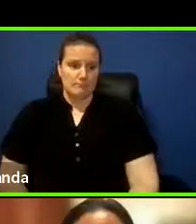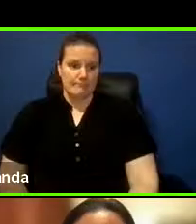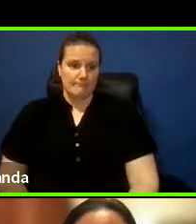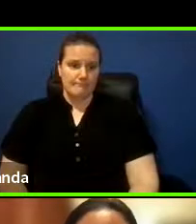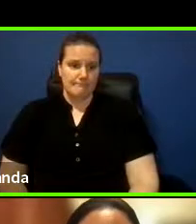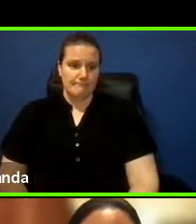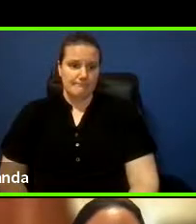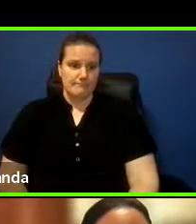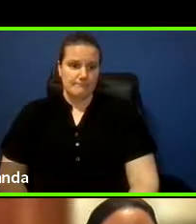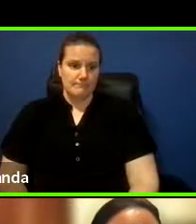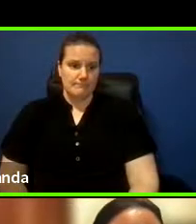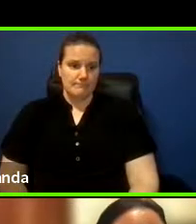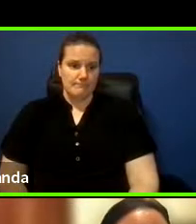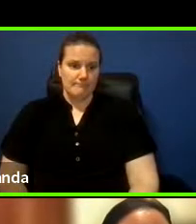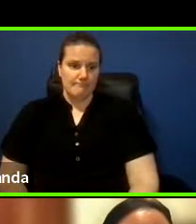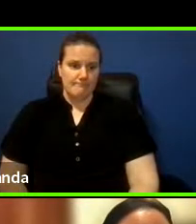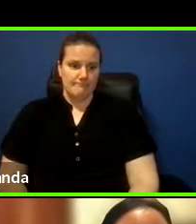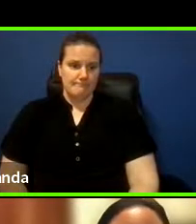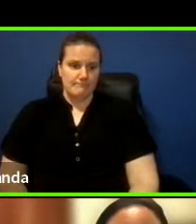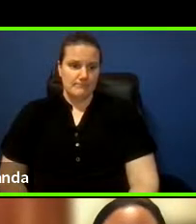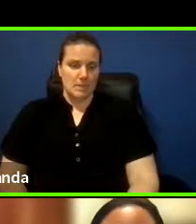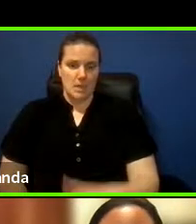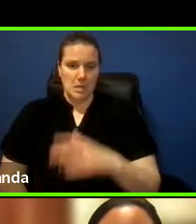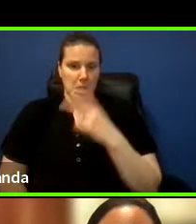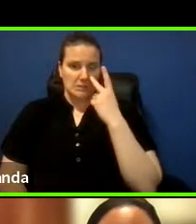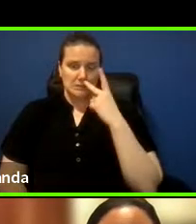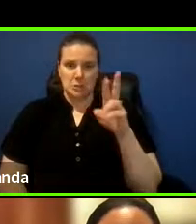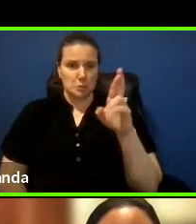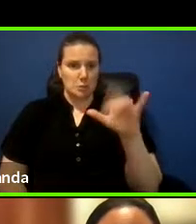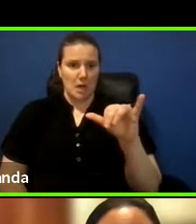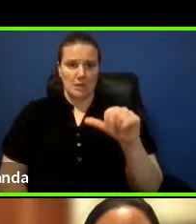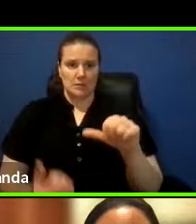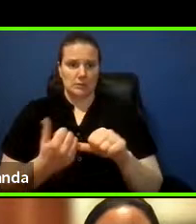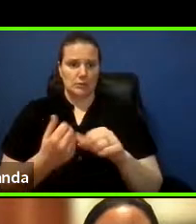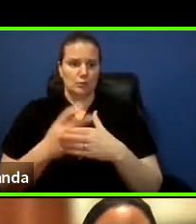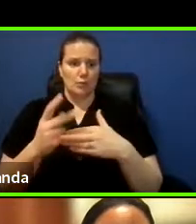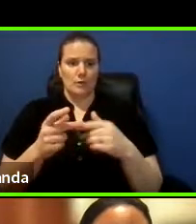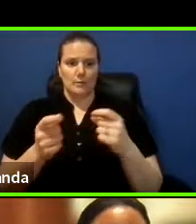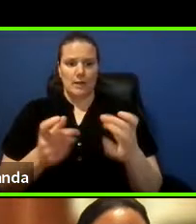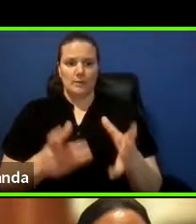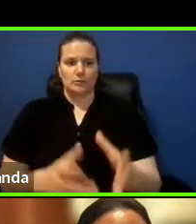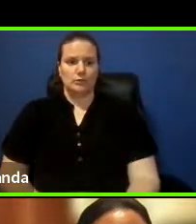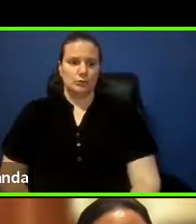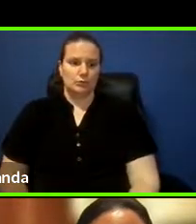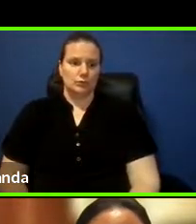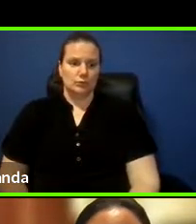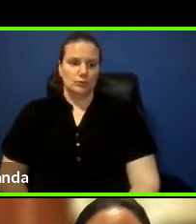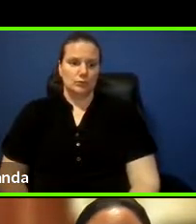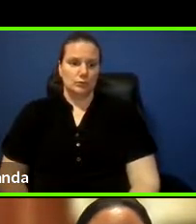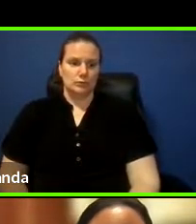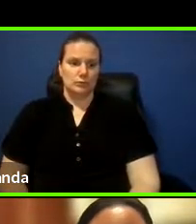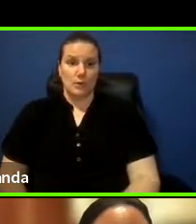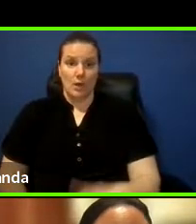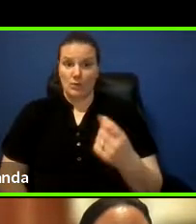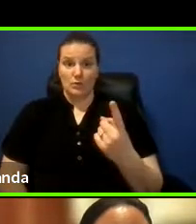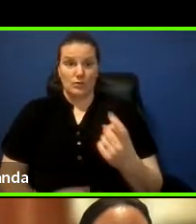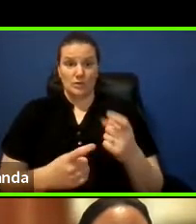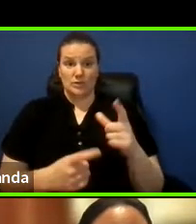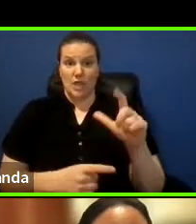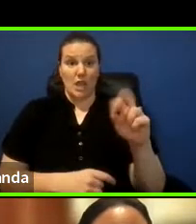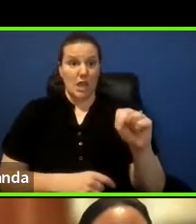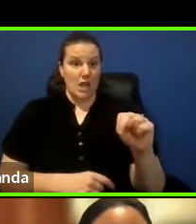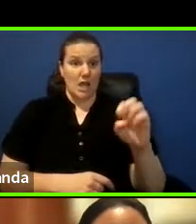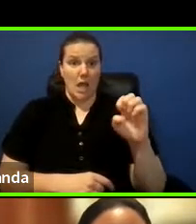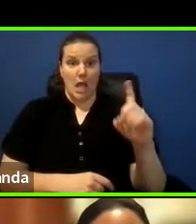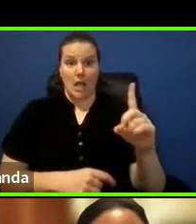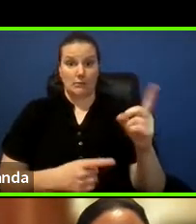Assistant Program Director Ray on the call any longer, but any other questions before Lynn and Ed wrap